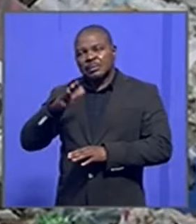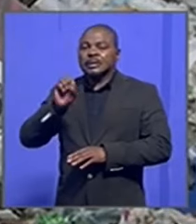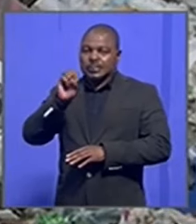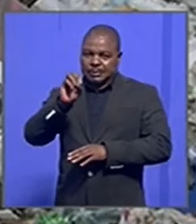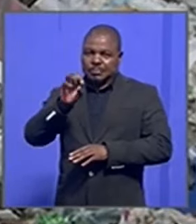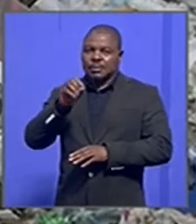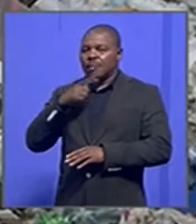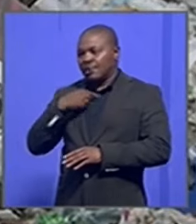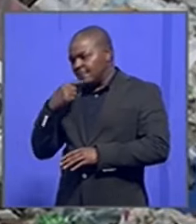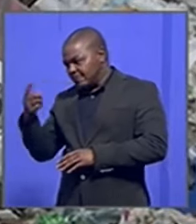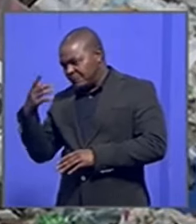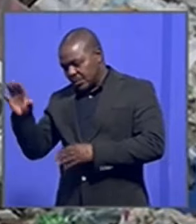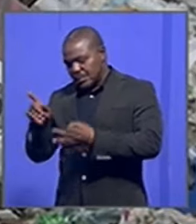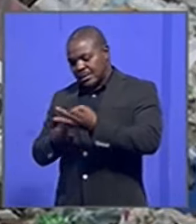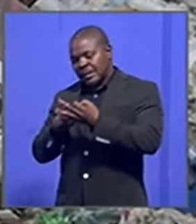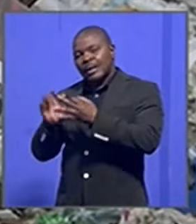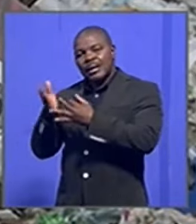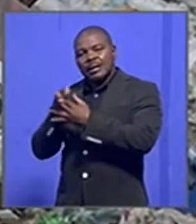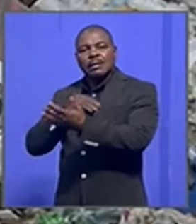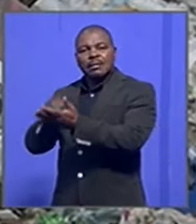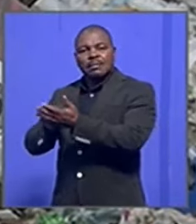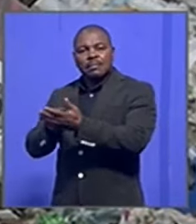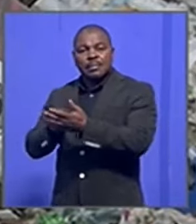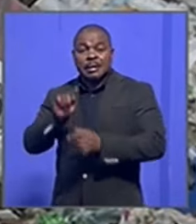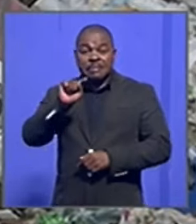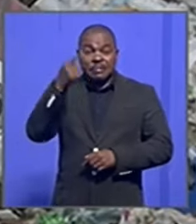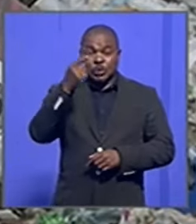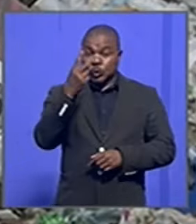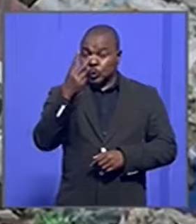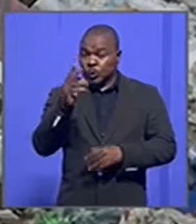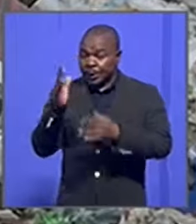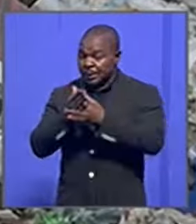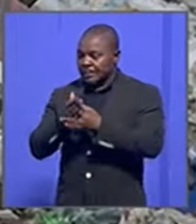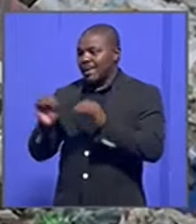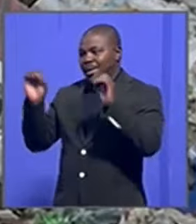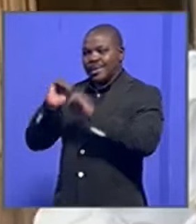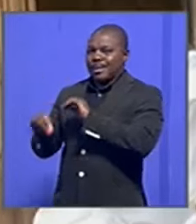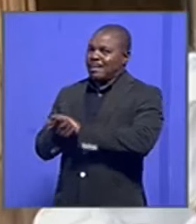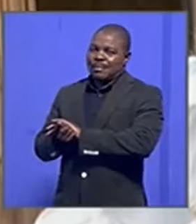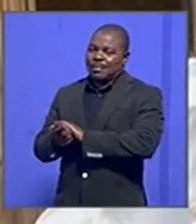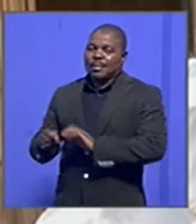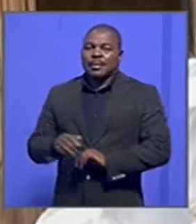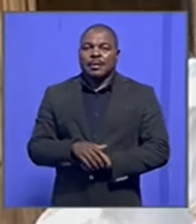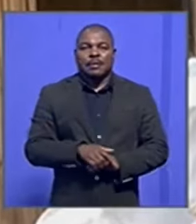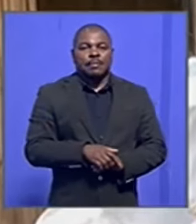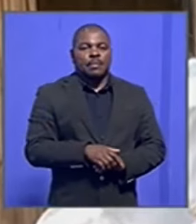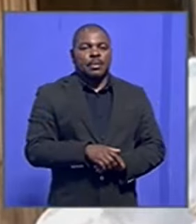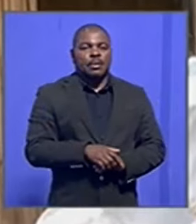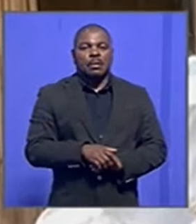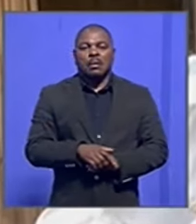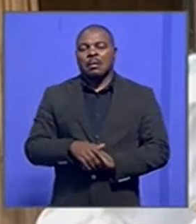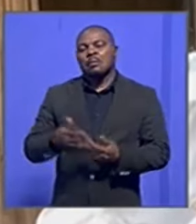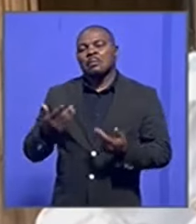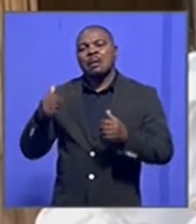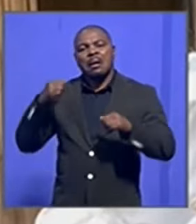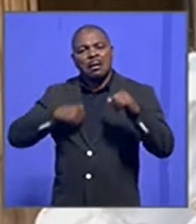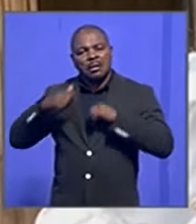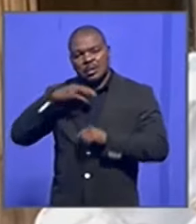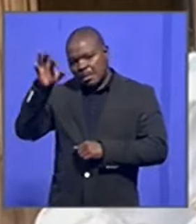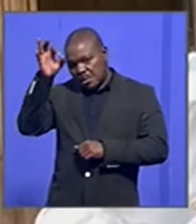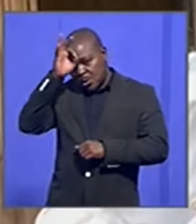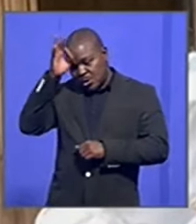September. So the first 2 cases, nothing happened at all. Khabagare mo commissioner wa nakwana wa